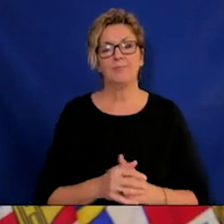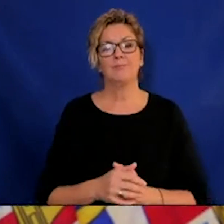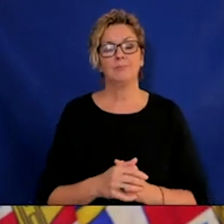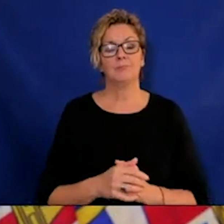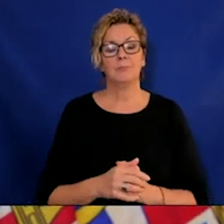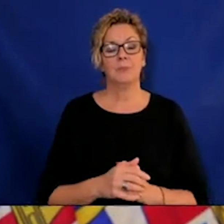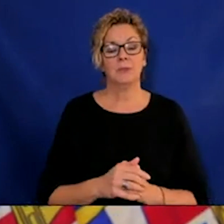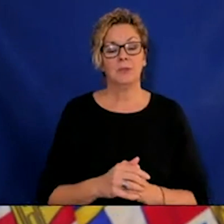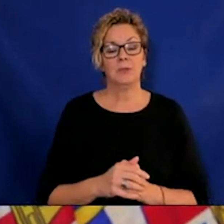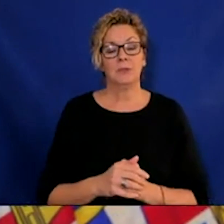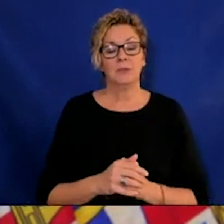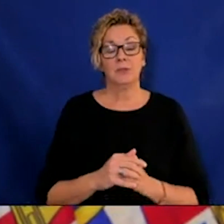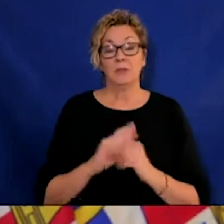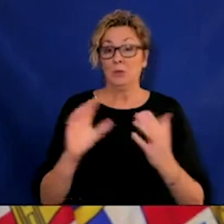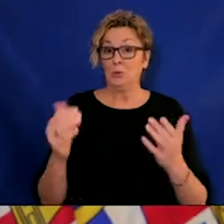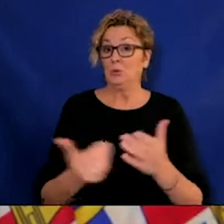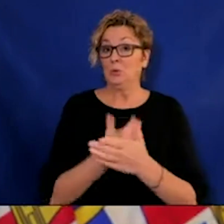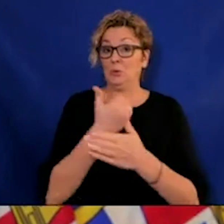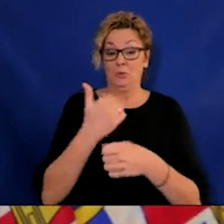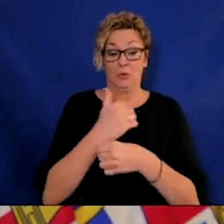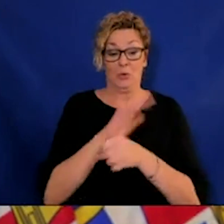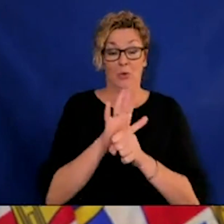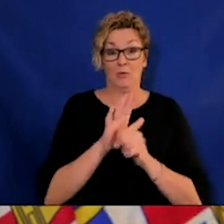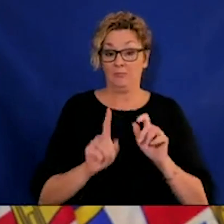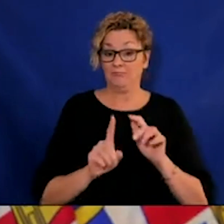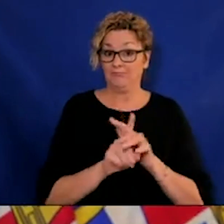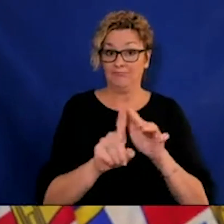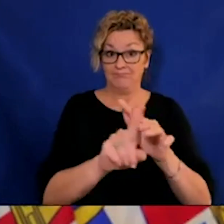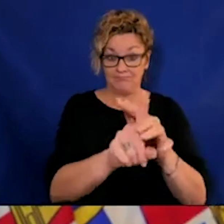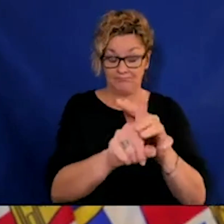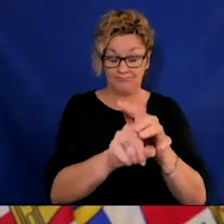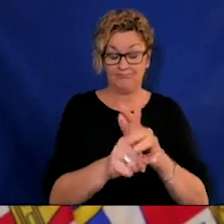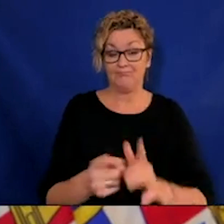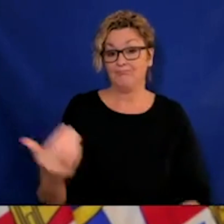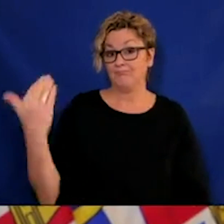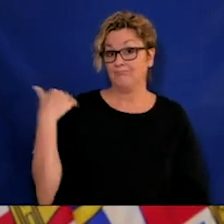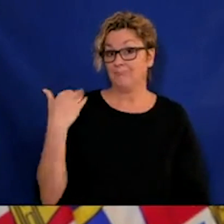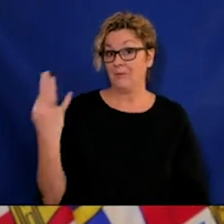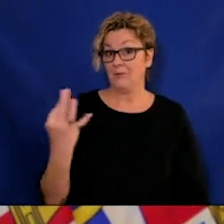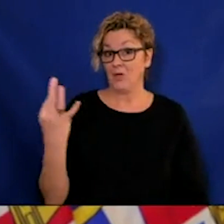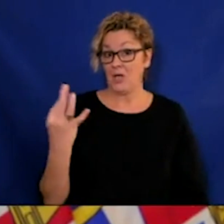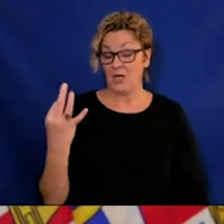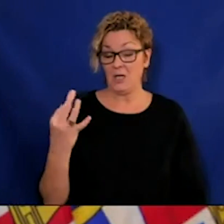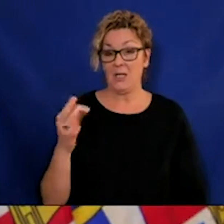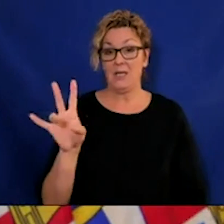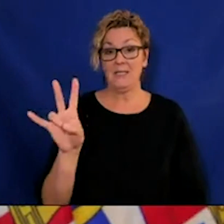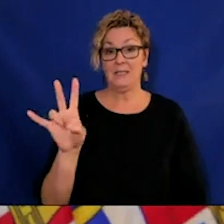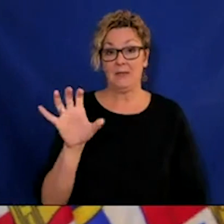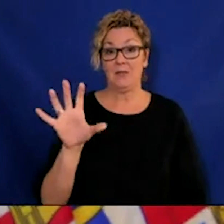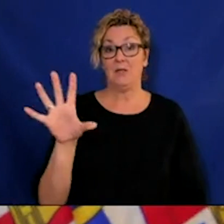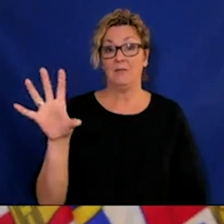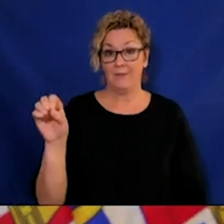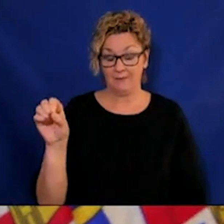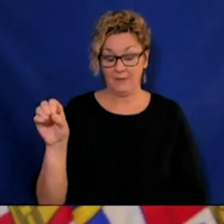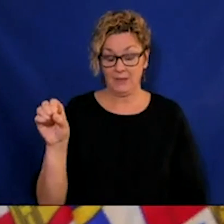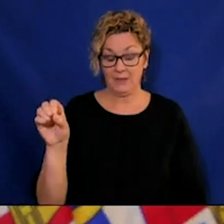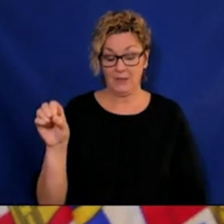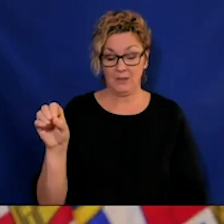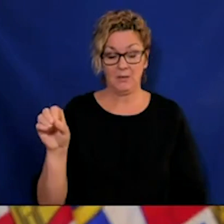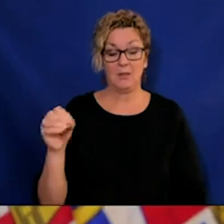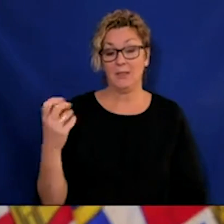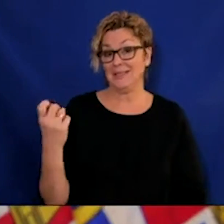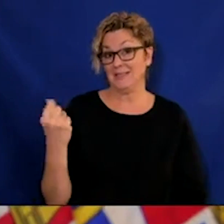to today. Between Friday and Saturday, we had an additional 750 cases of COVID-19